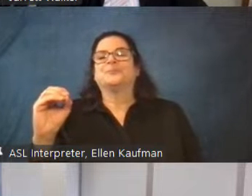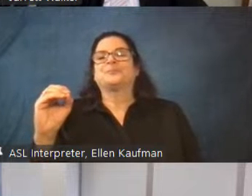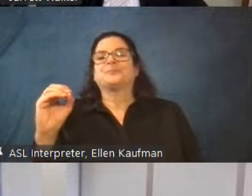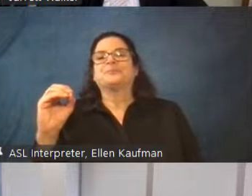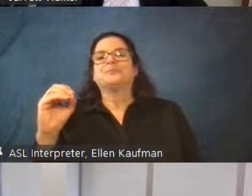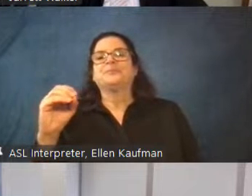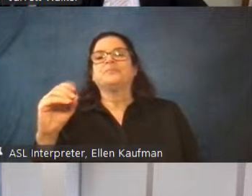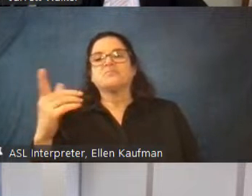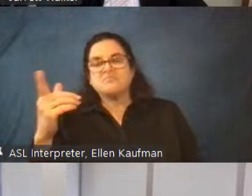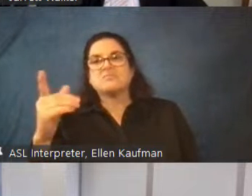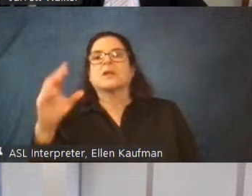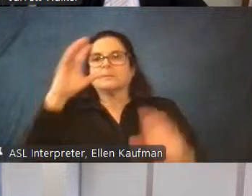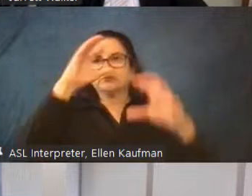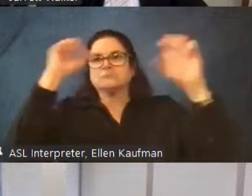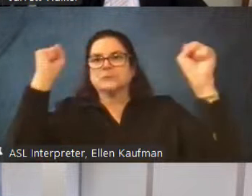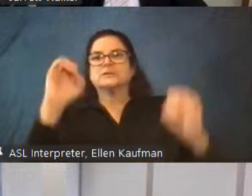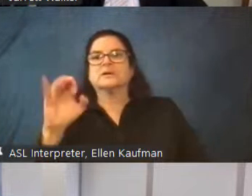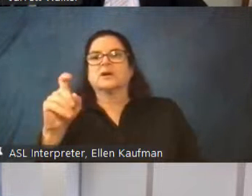one